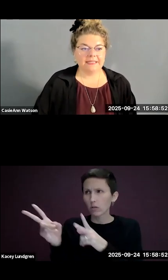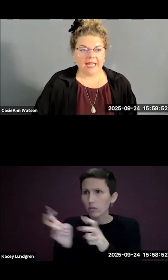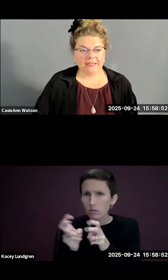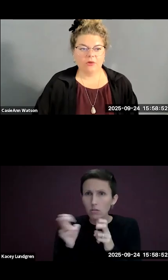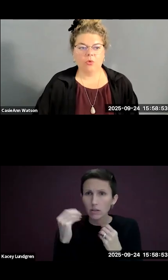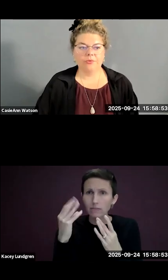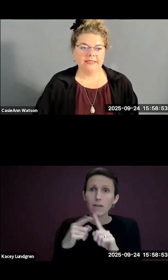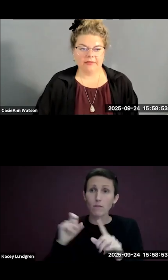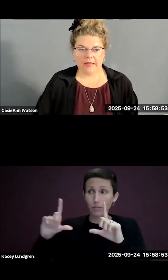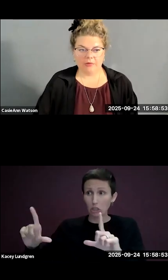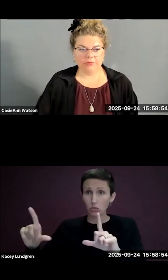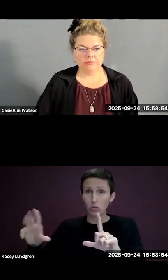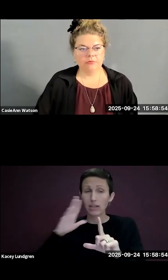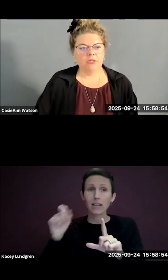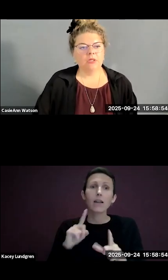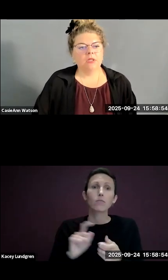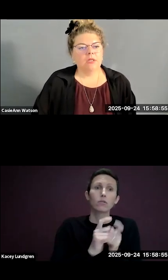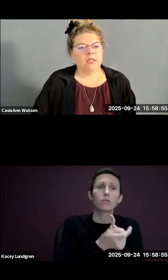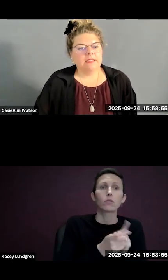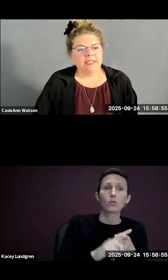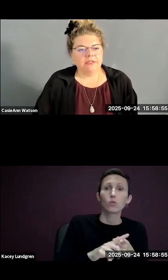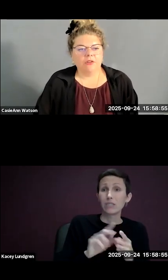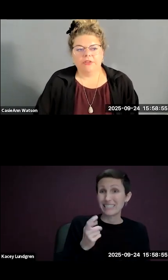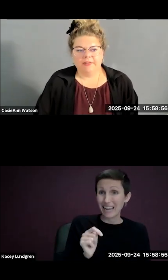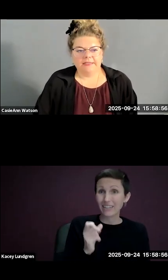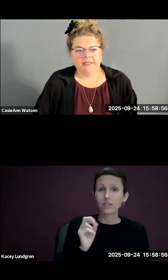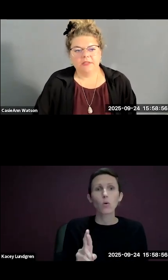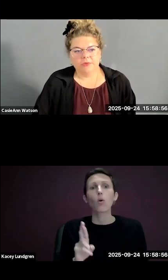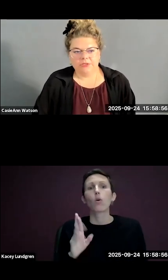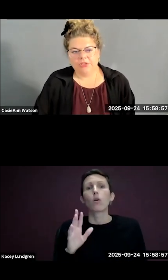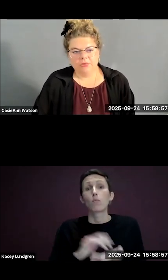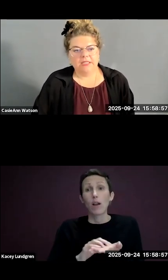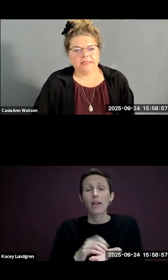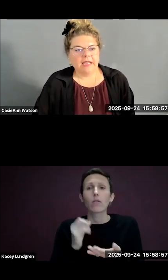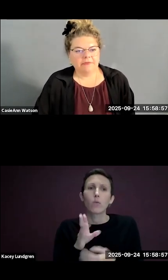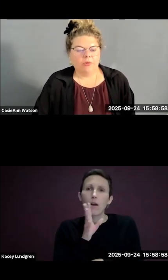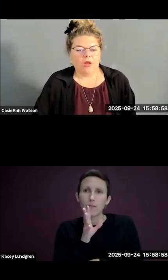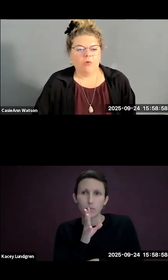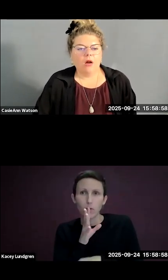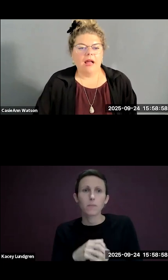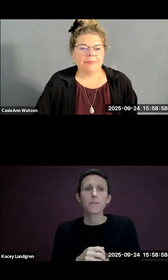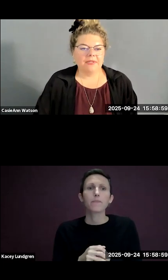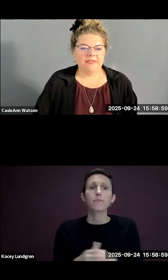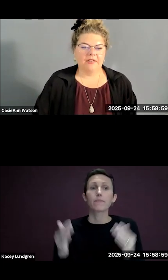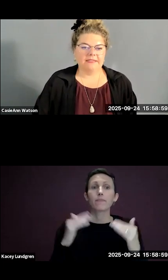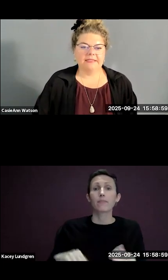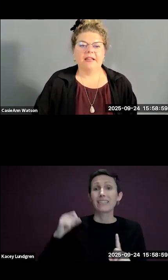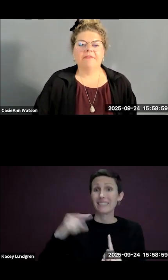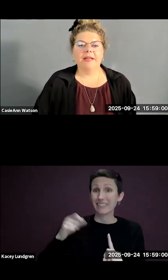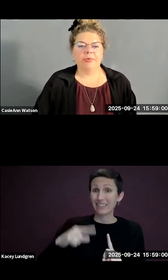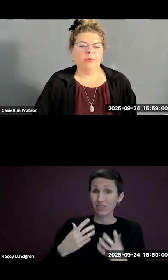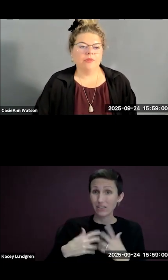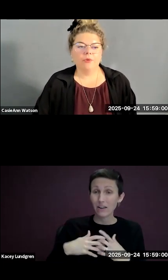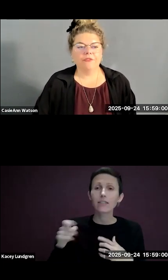translates it into text or reads it aloud. Signaler devices, which is shown in the second photo, are haptic